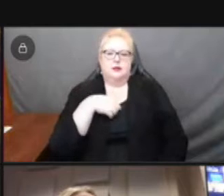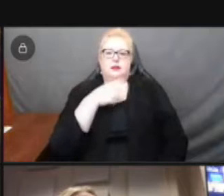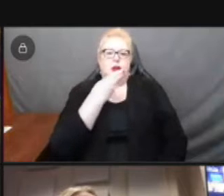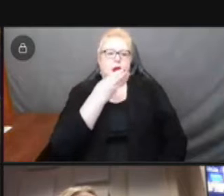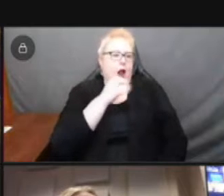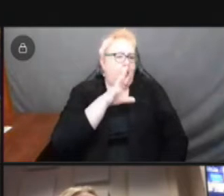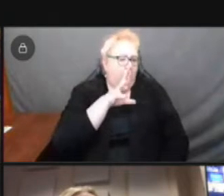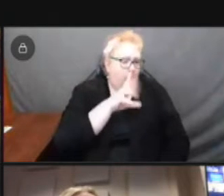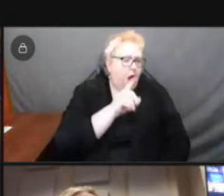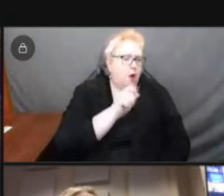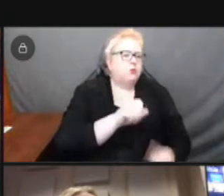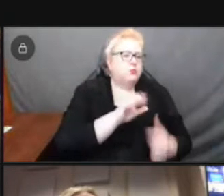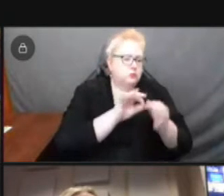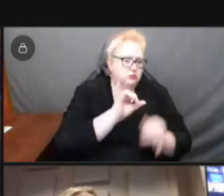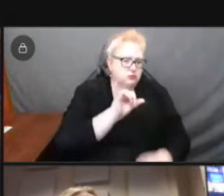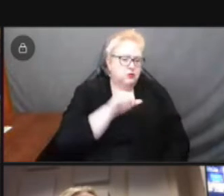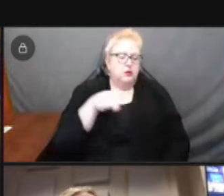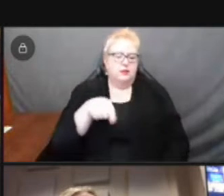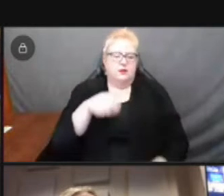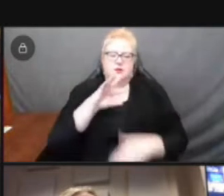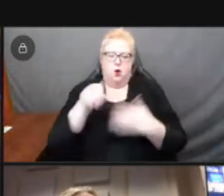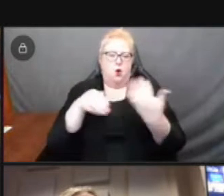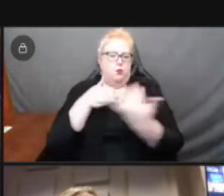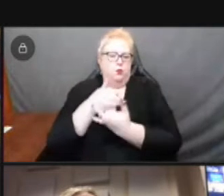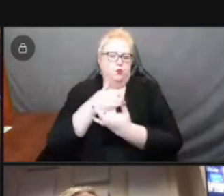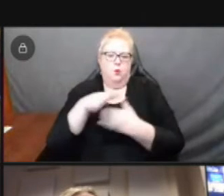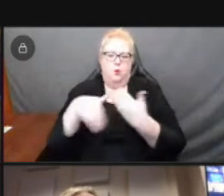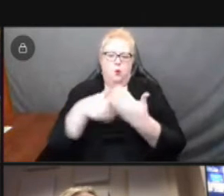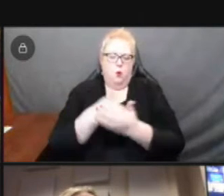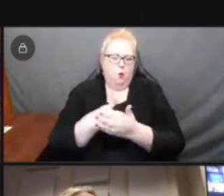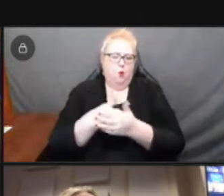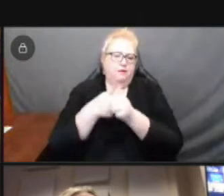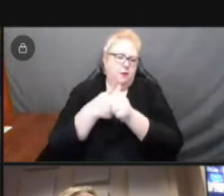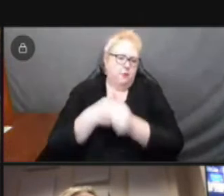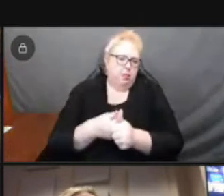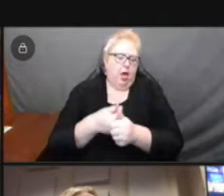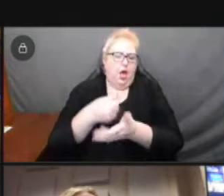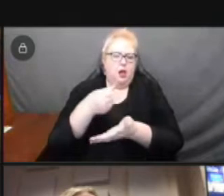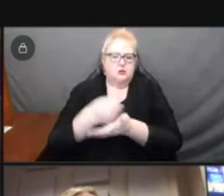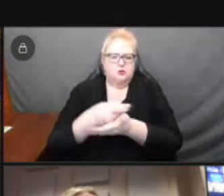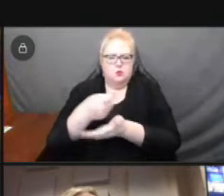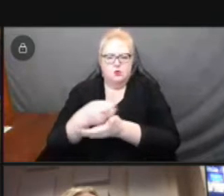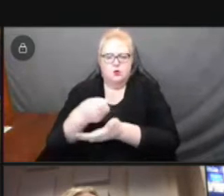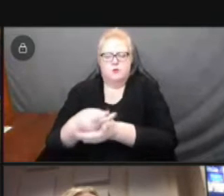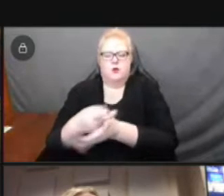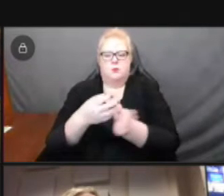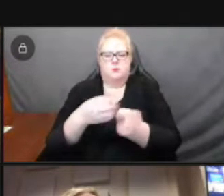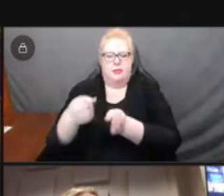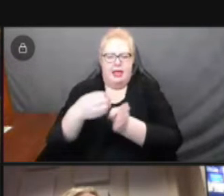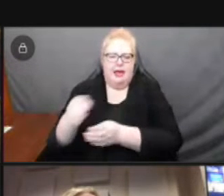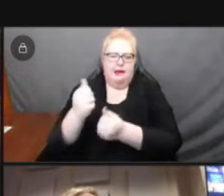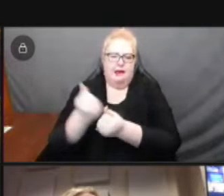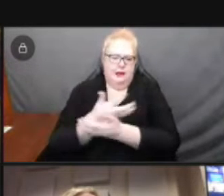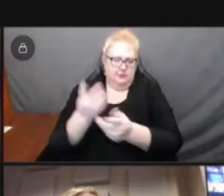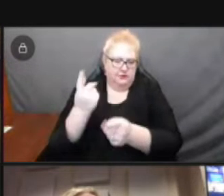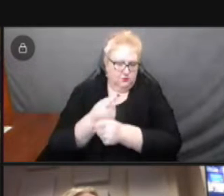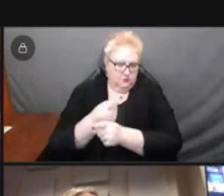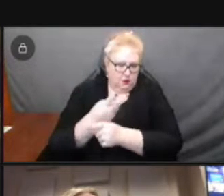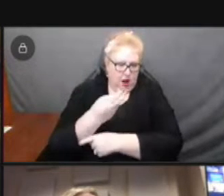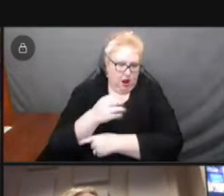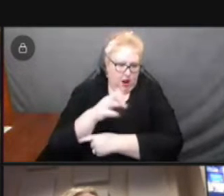this has gone through all the compliance approvals and planning and things of that nature. Is that correct, Director Howard? That's